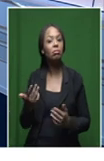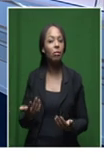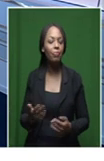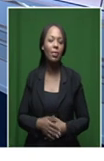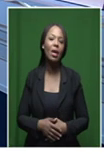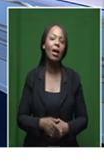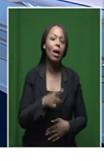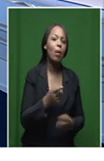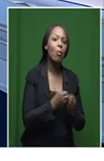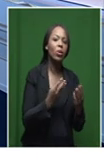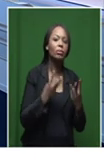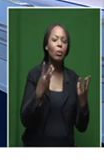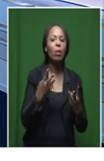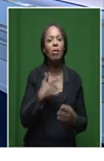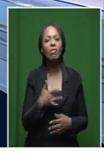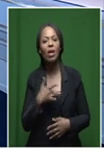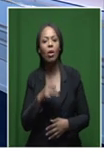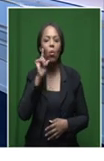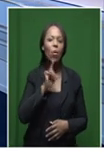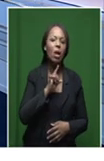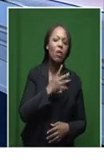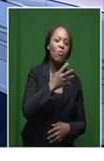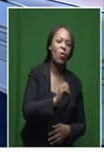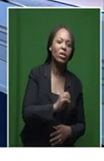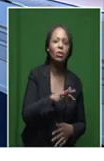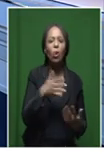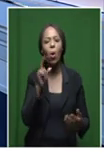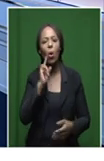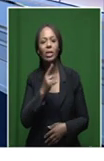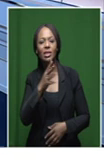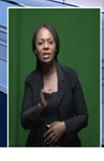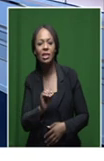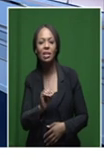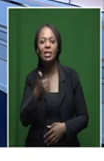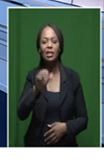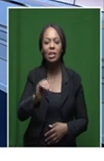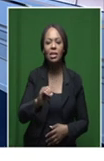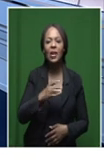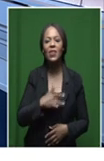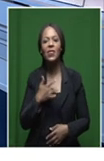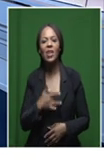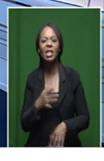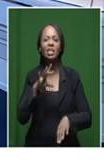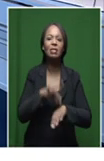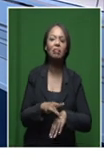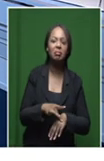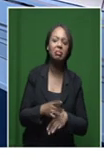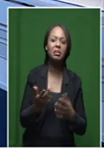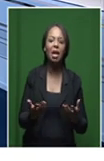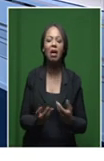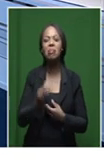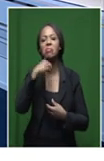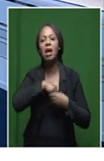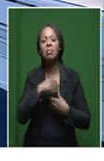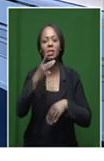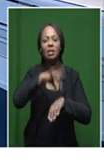lot of people find out when they're in their 40s, 50s, maybe even 60s that they have this chronic condition. But I think a lot of the problems come in that a lot of these